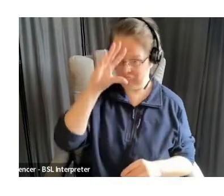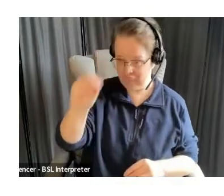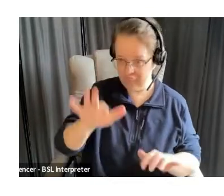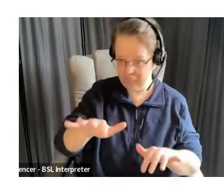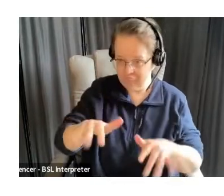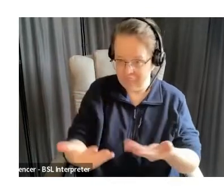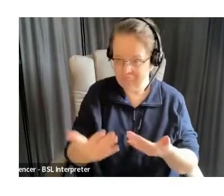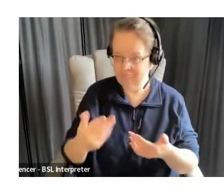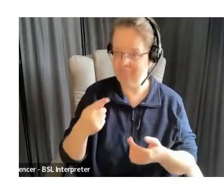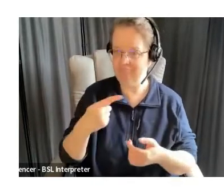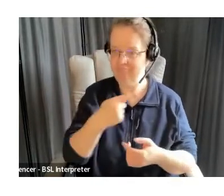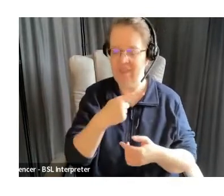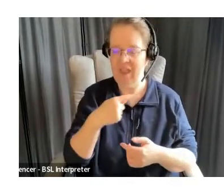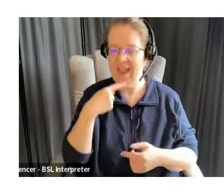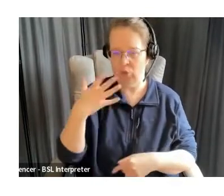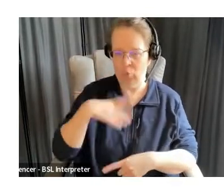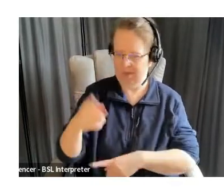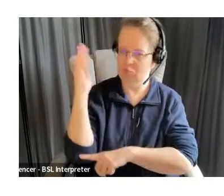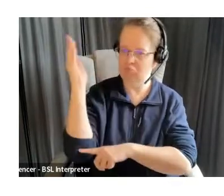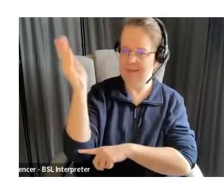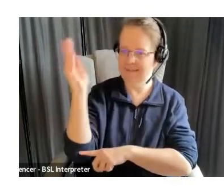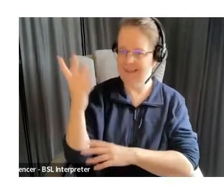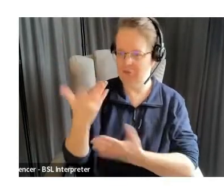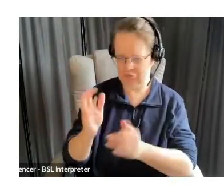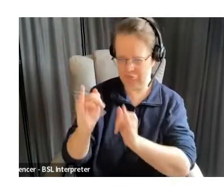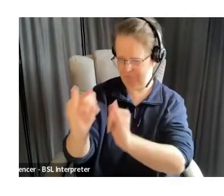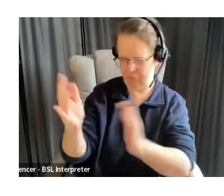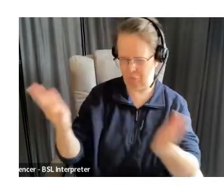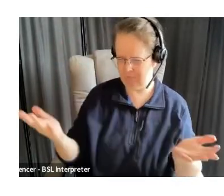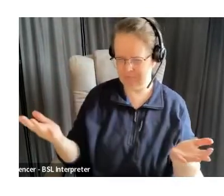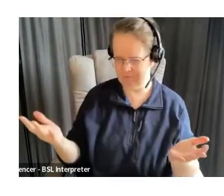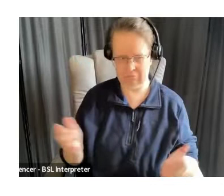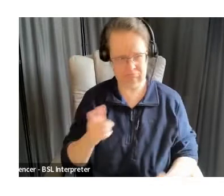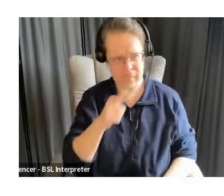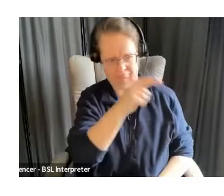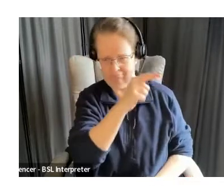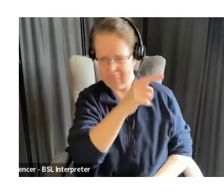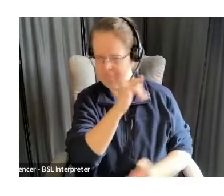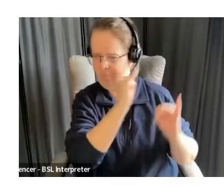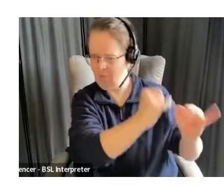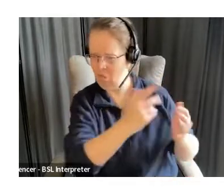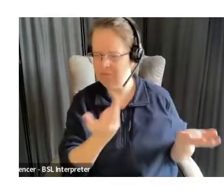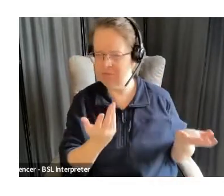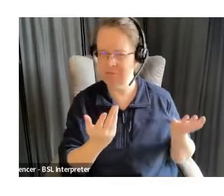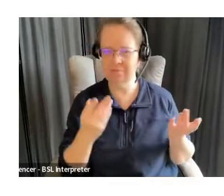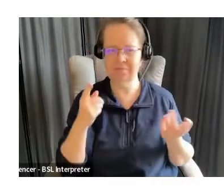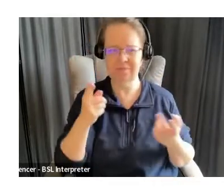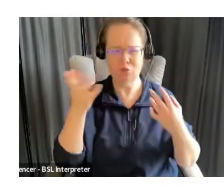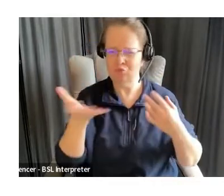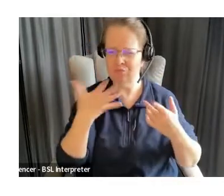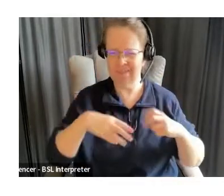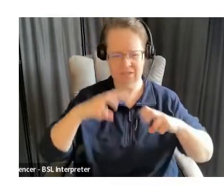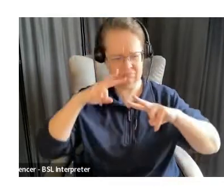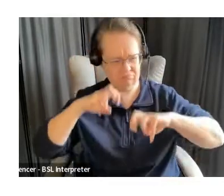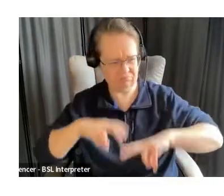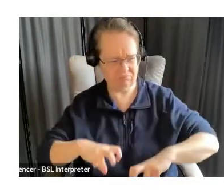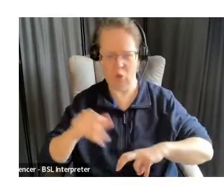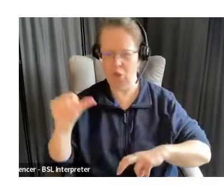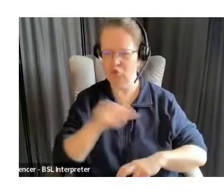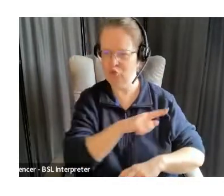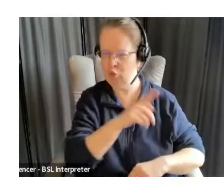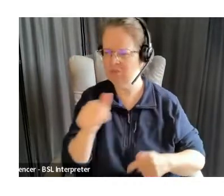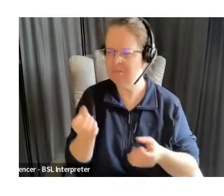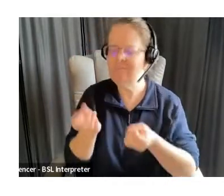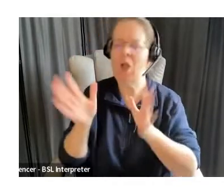to deliver a PowerPoint presentation, surely there should have been some investigation or some allowances